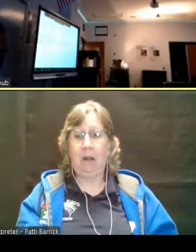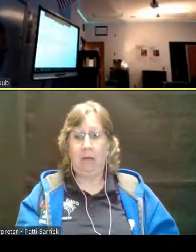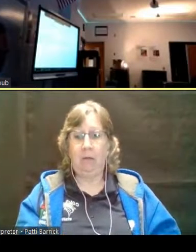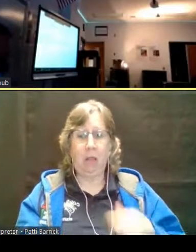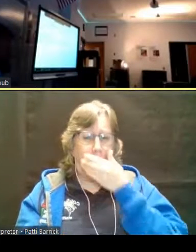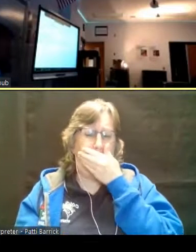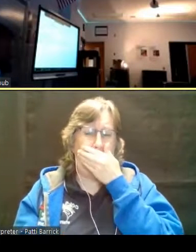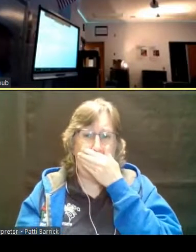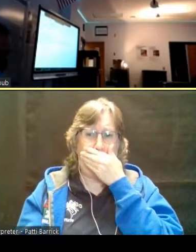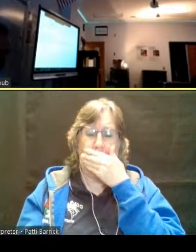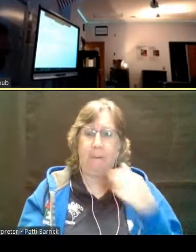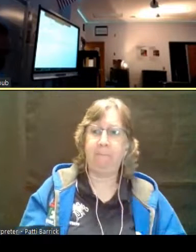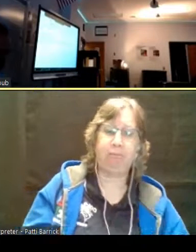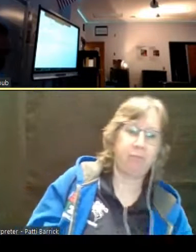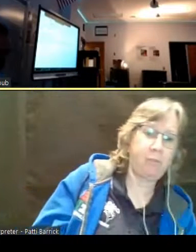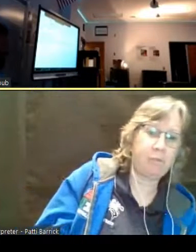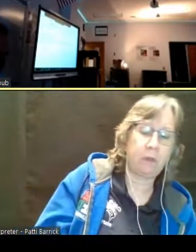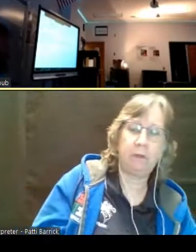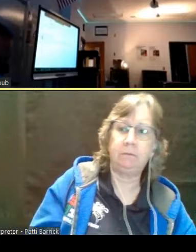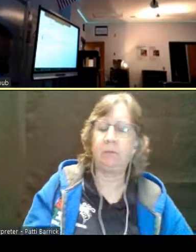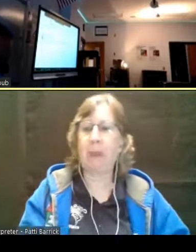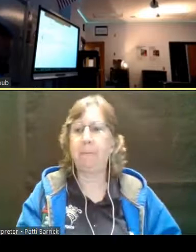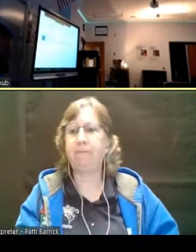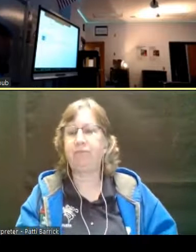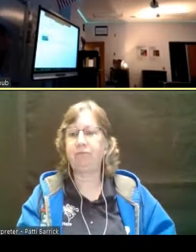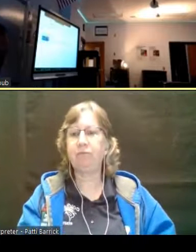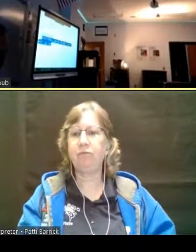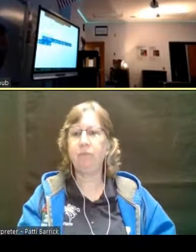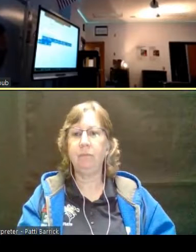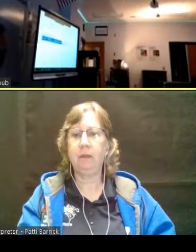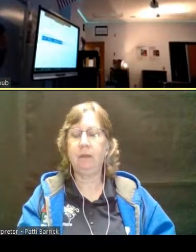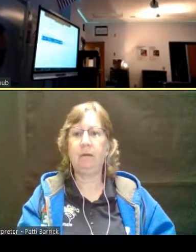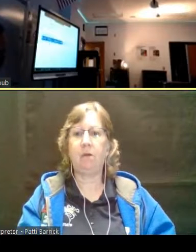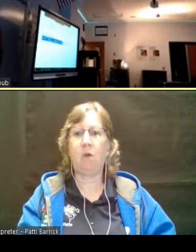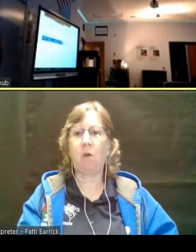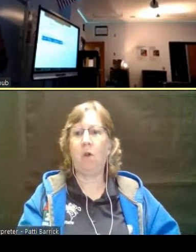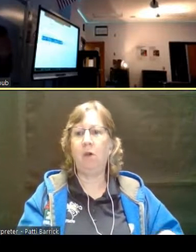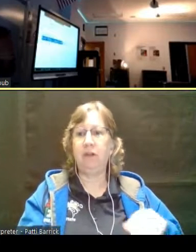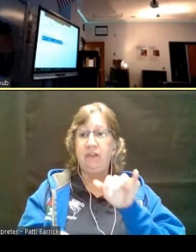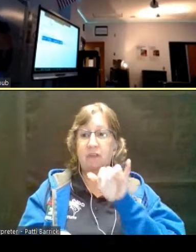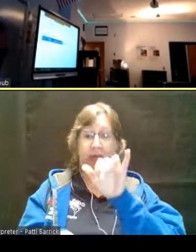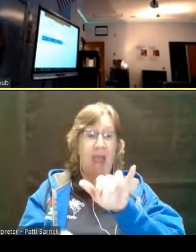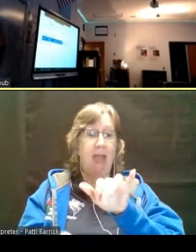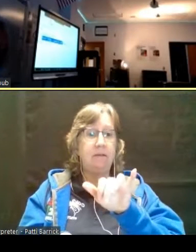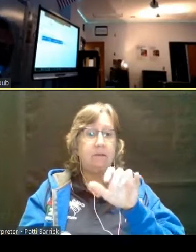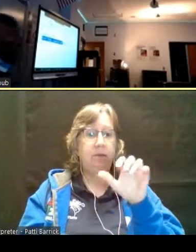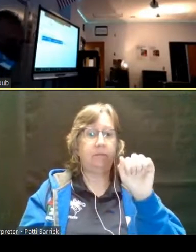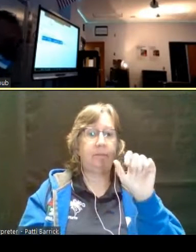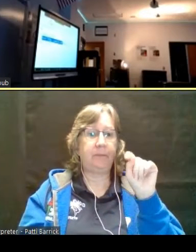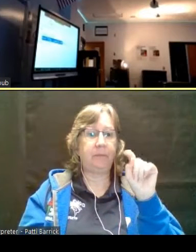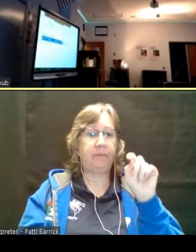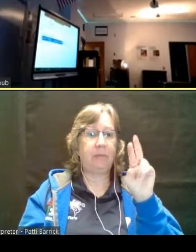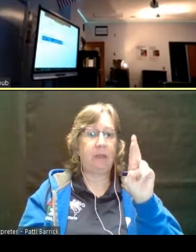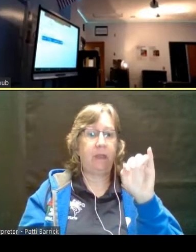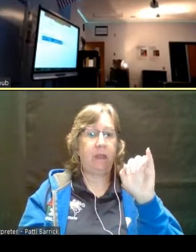So the attribute for all of this, I would say, is all of this information. Because what it's